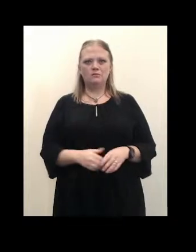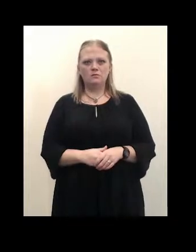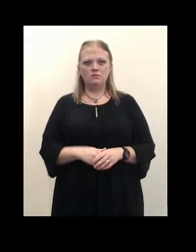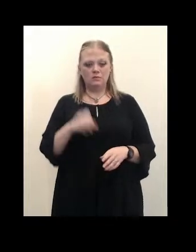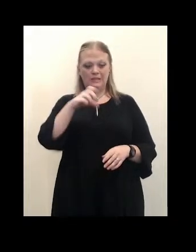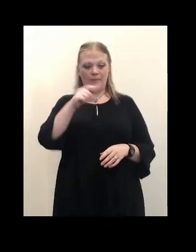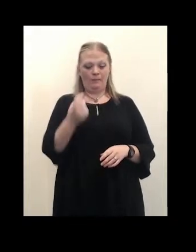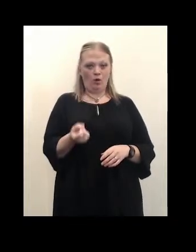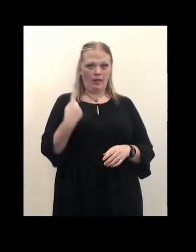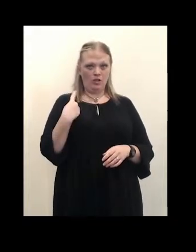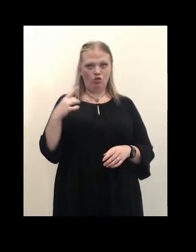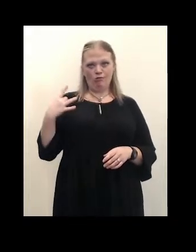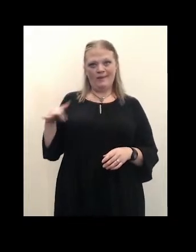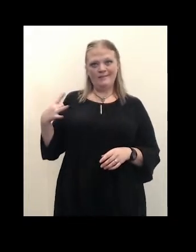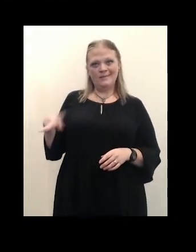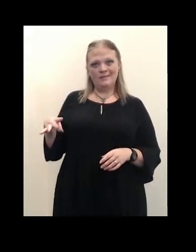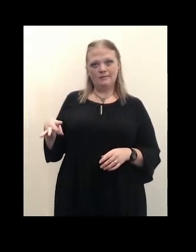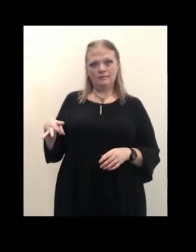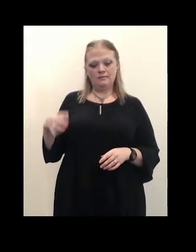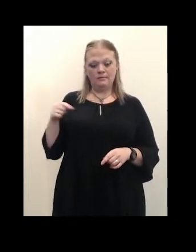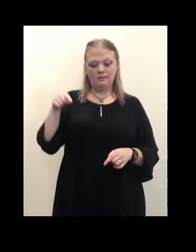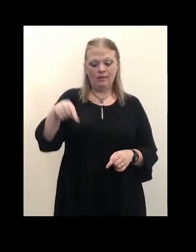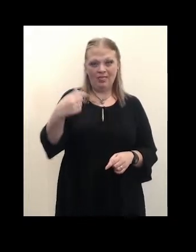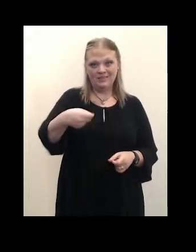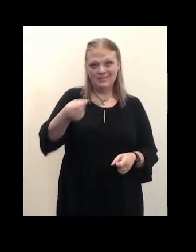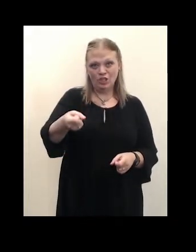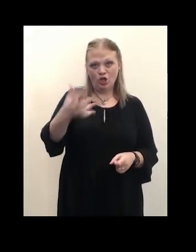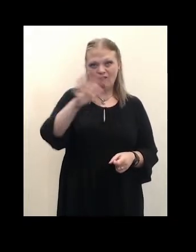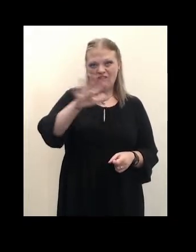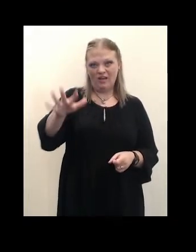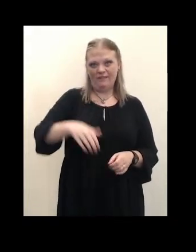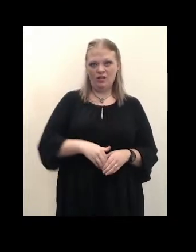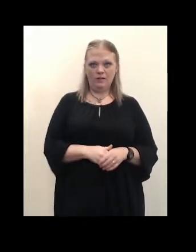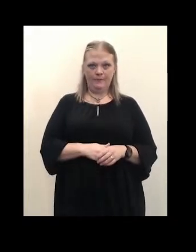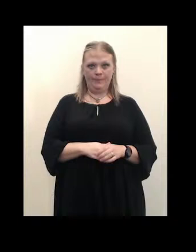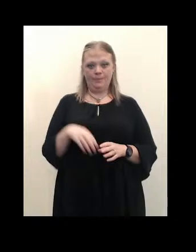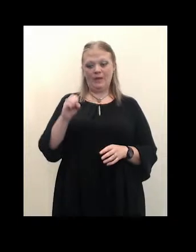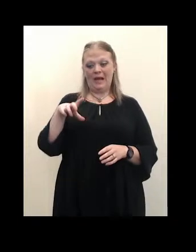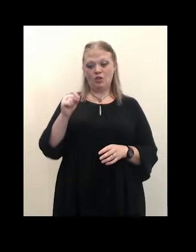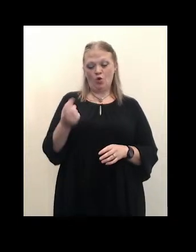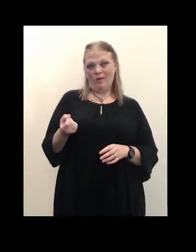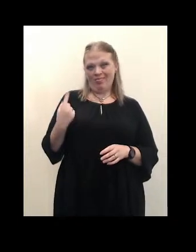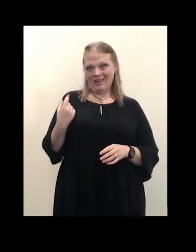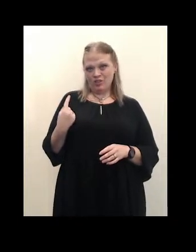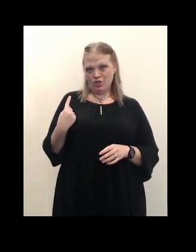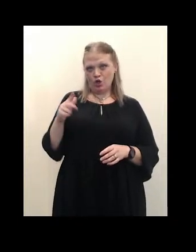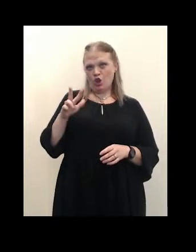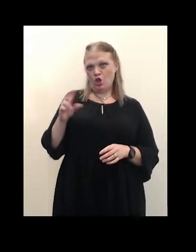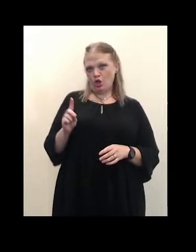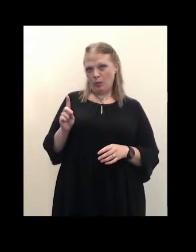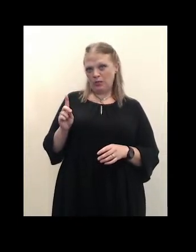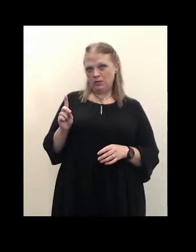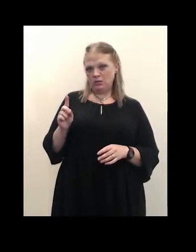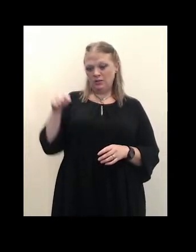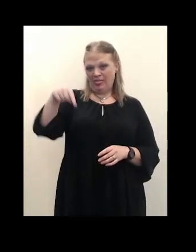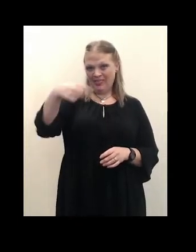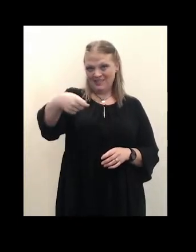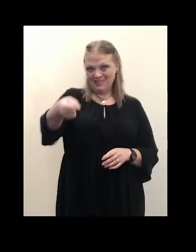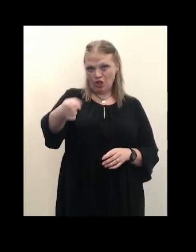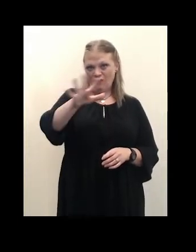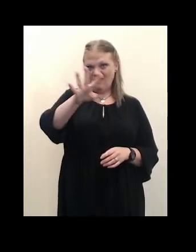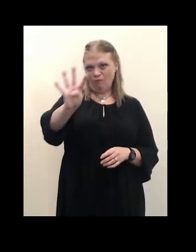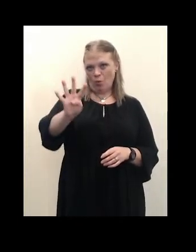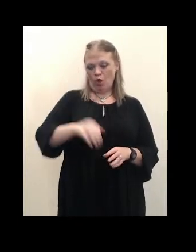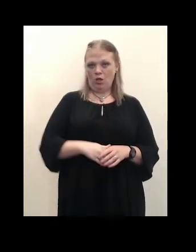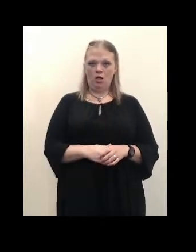last year, 18. This year, 55. October of last year, 31. This year, 54, which